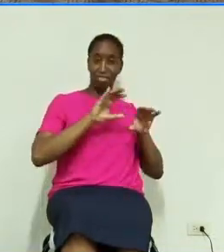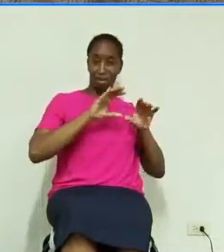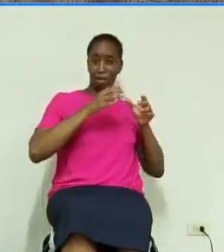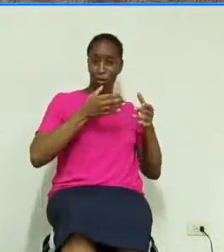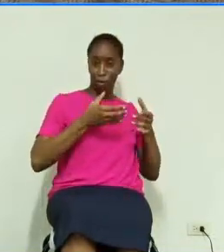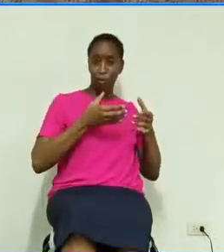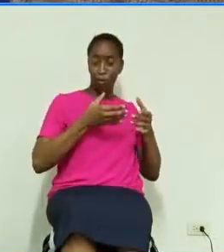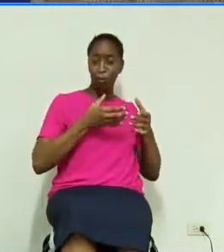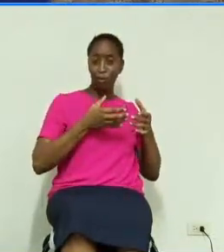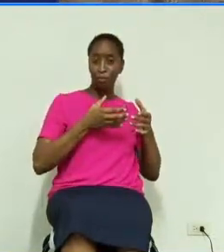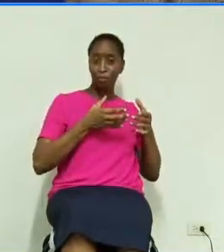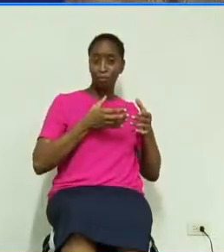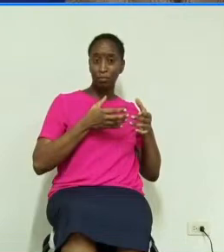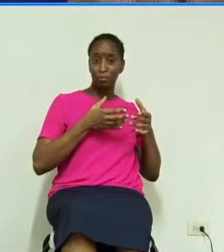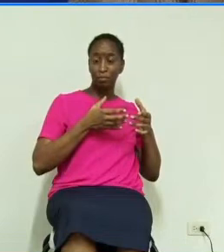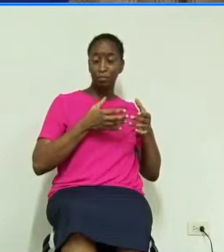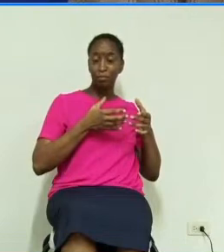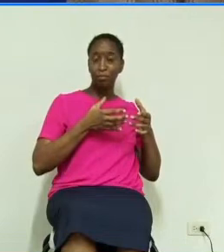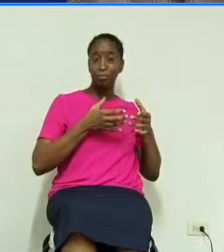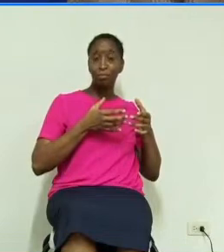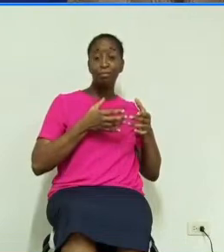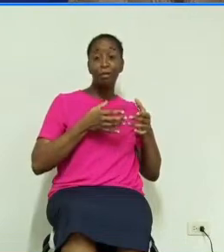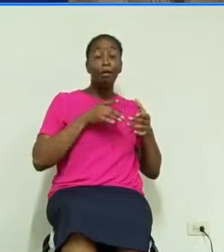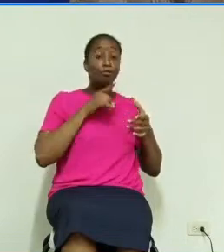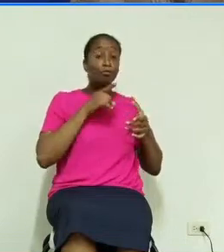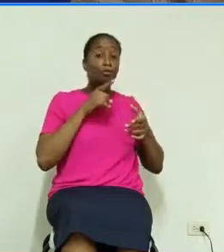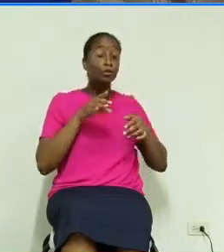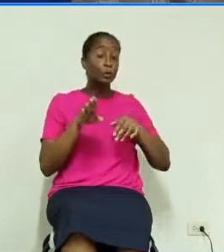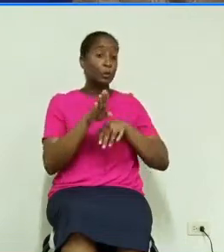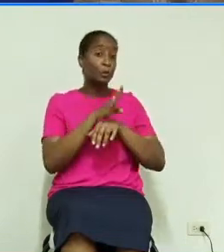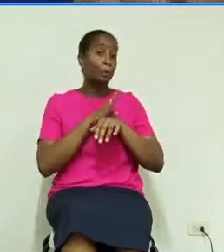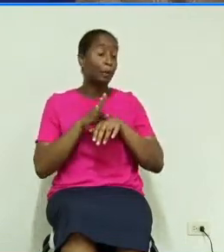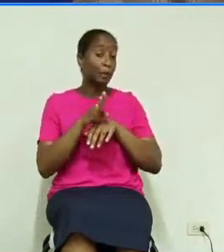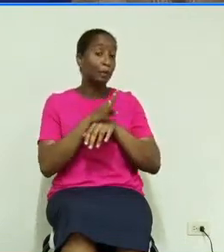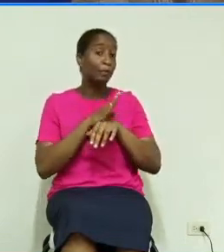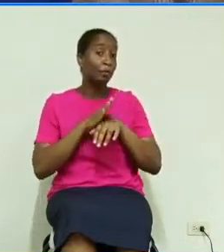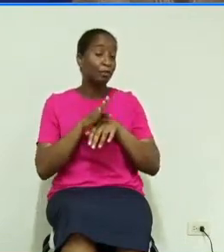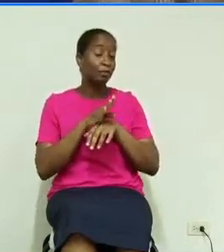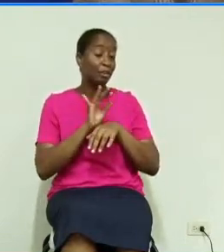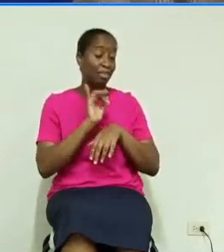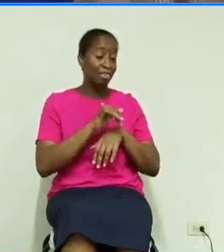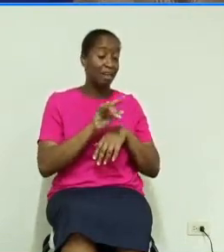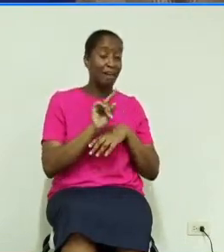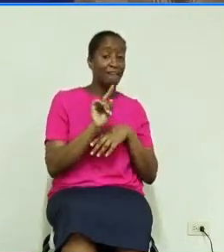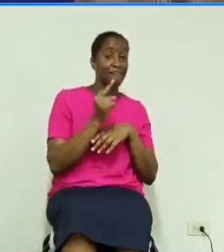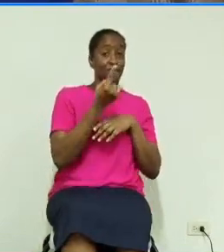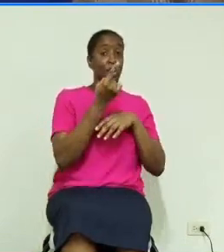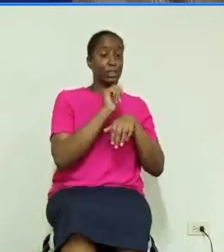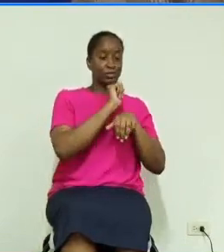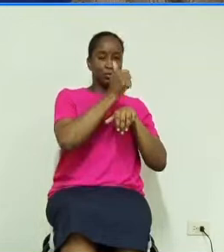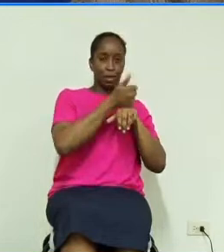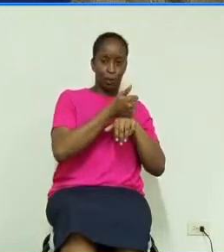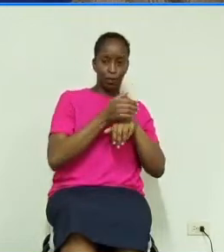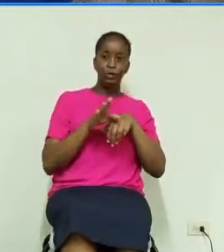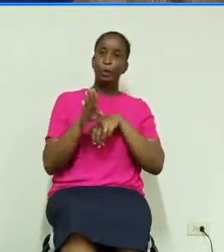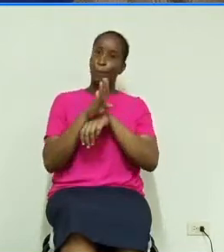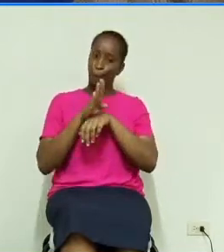research, Barbados was the only Caribbean state listed as a founding member.